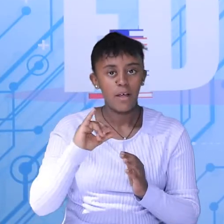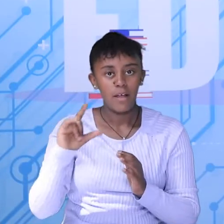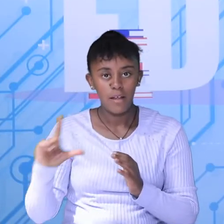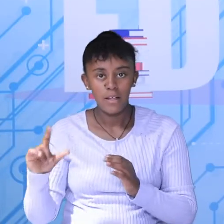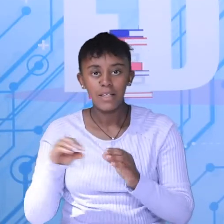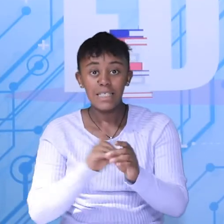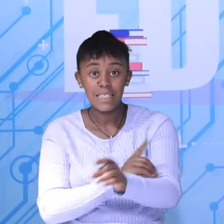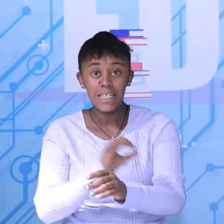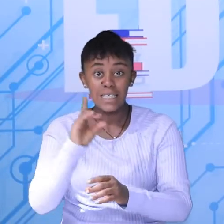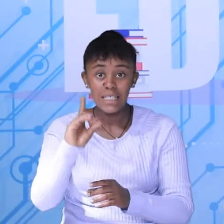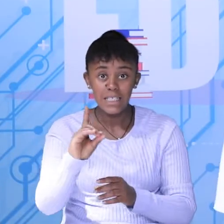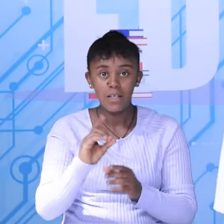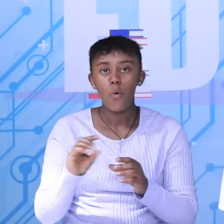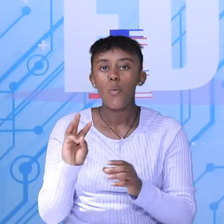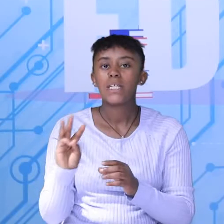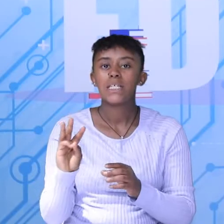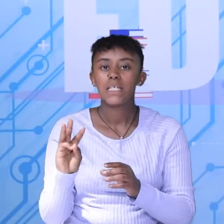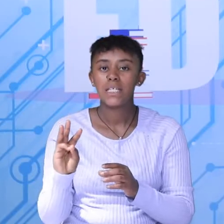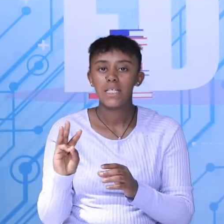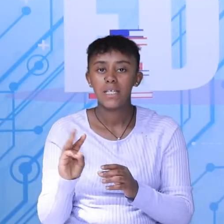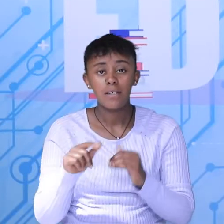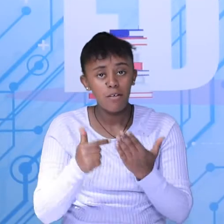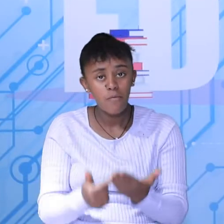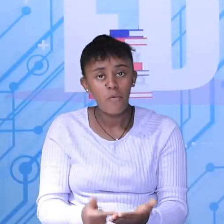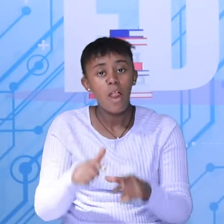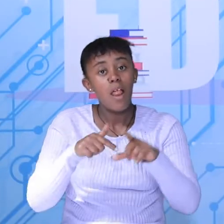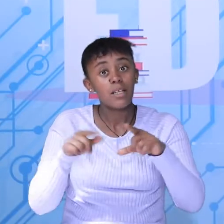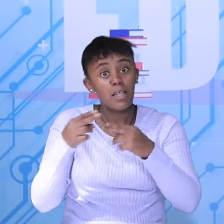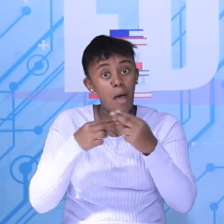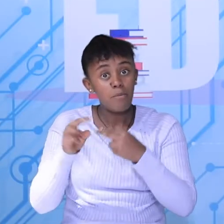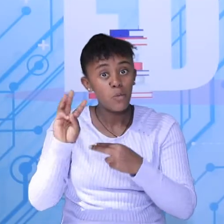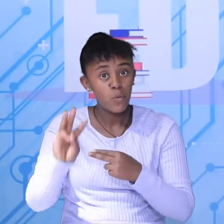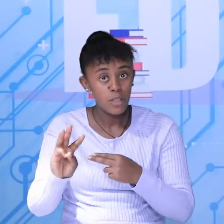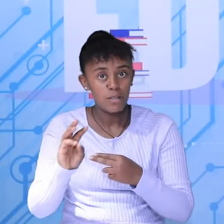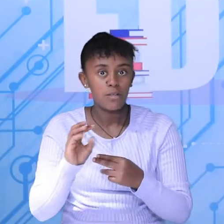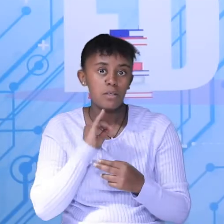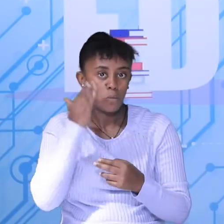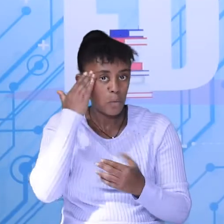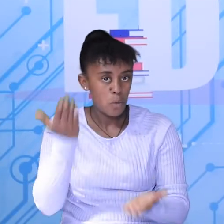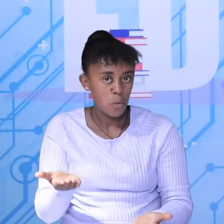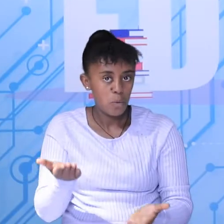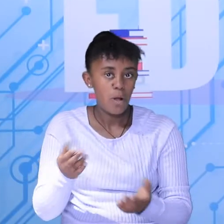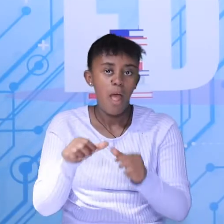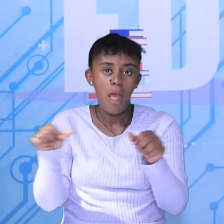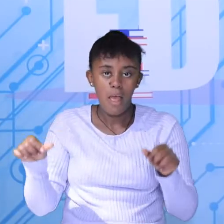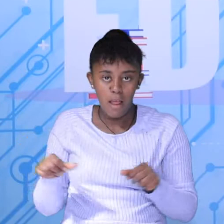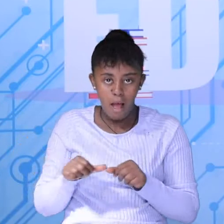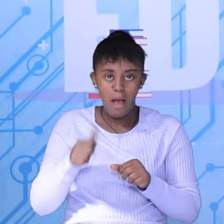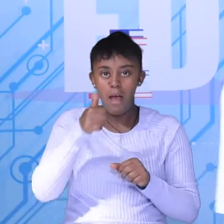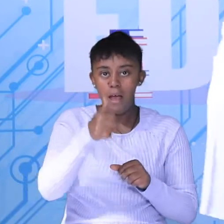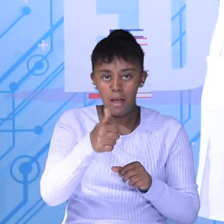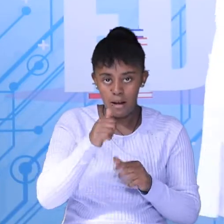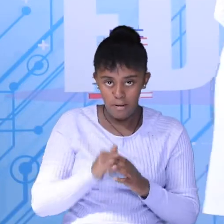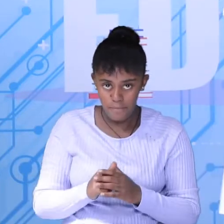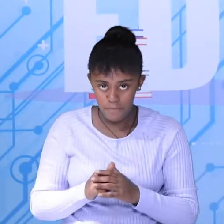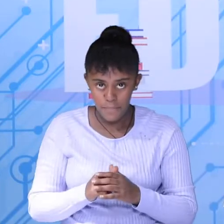And the distance D is termed as width. Therefore, length times width is known to be area.